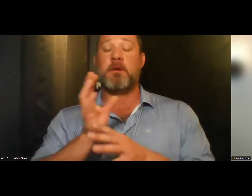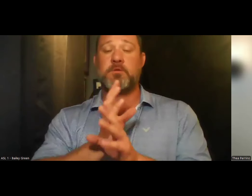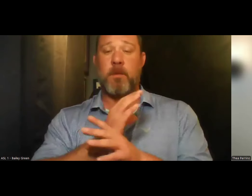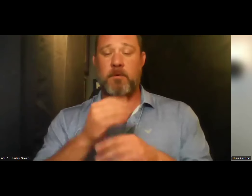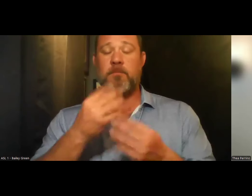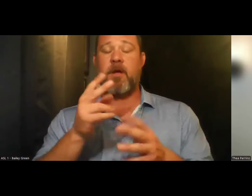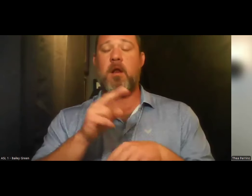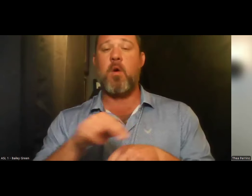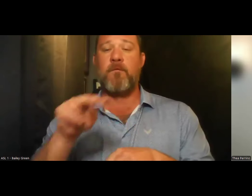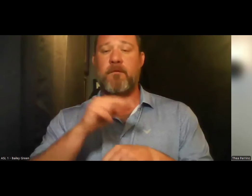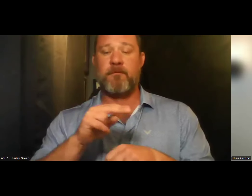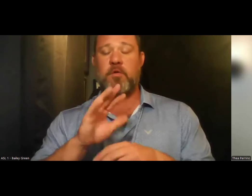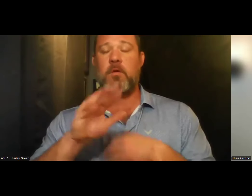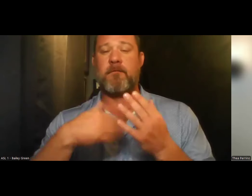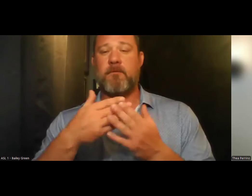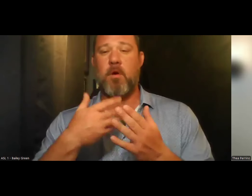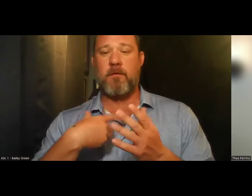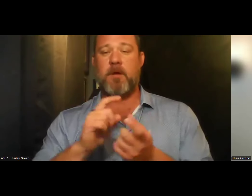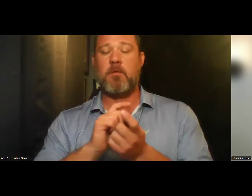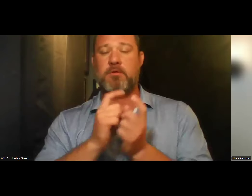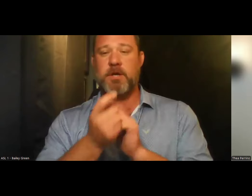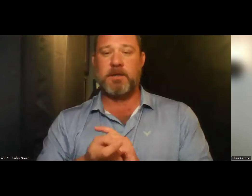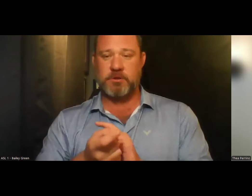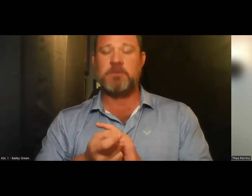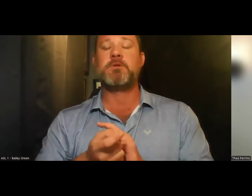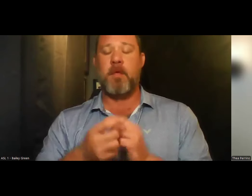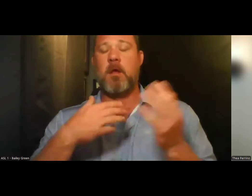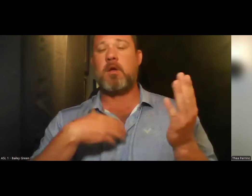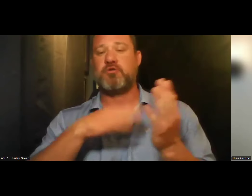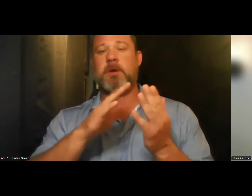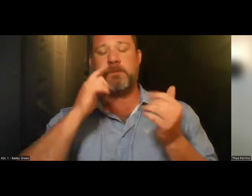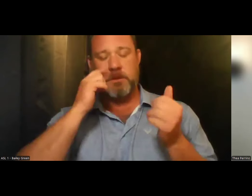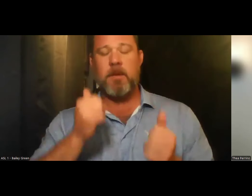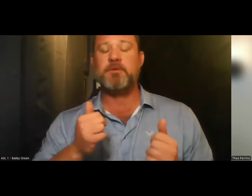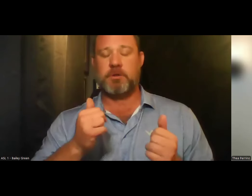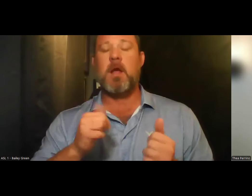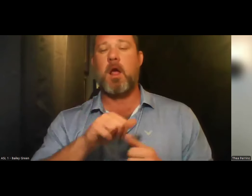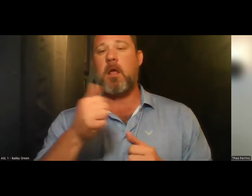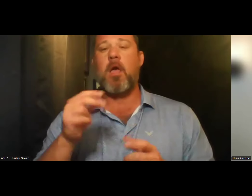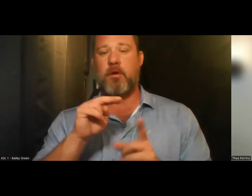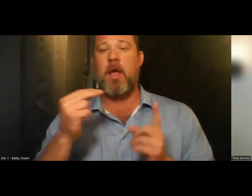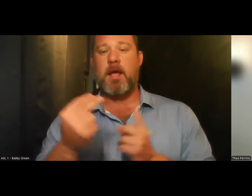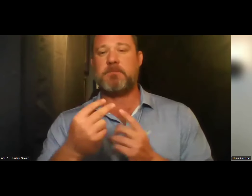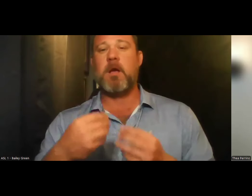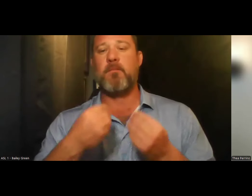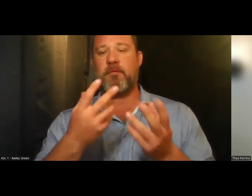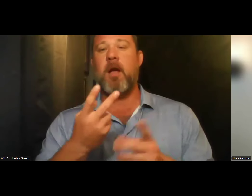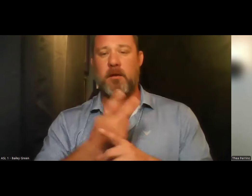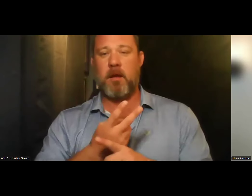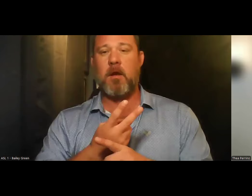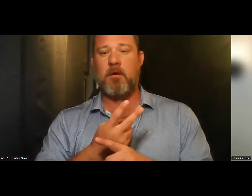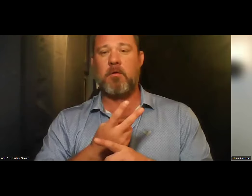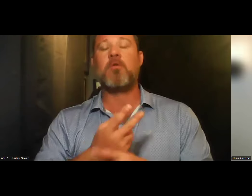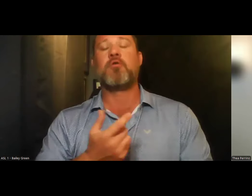an overview of all of our substantive changes that address dementia care and other aspects of providing care